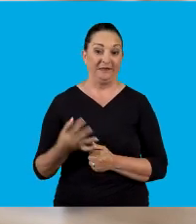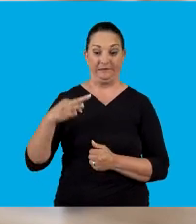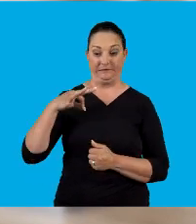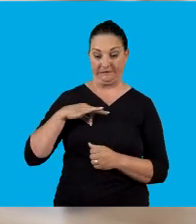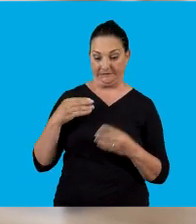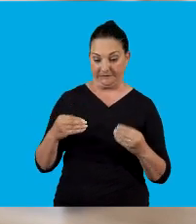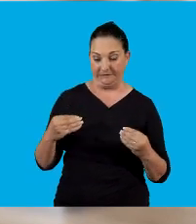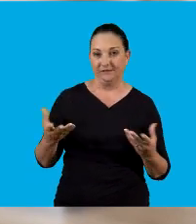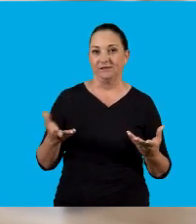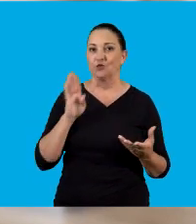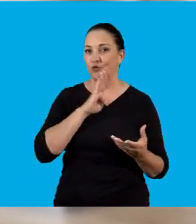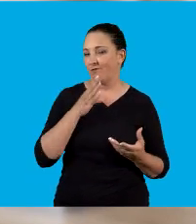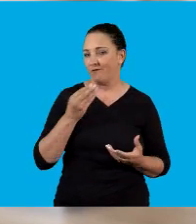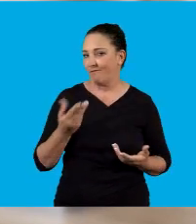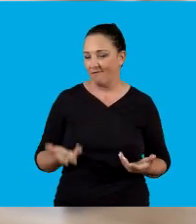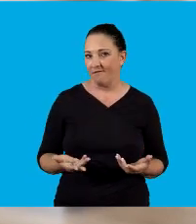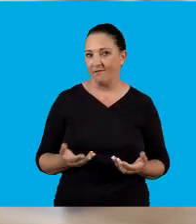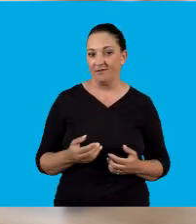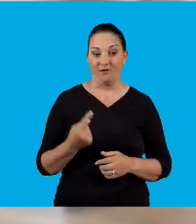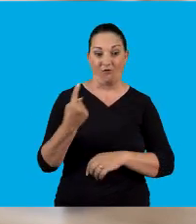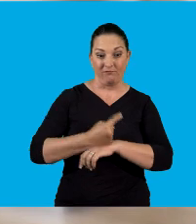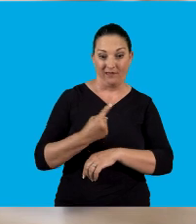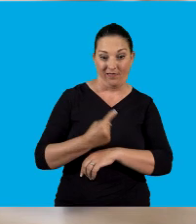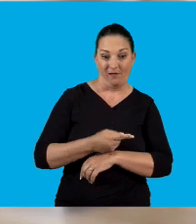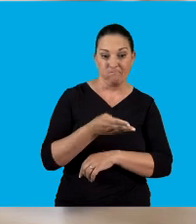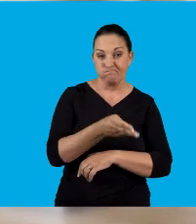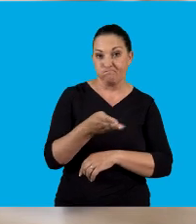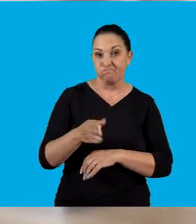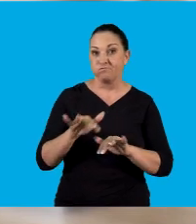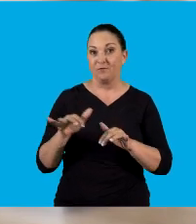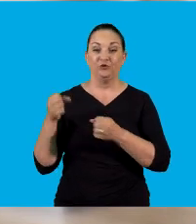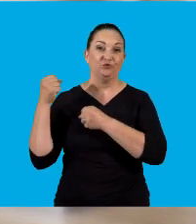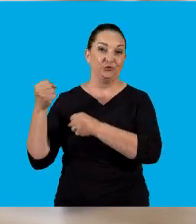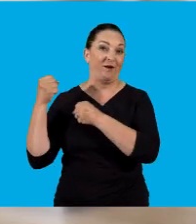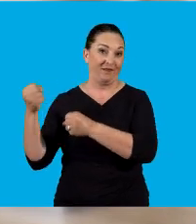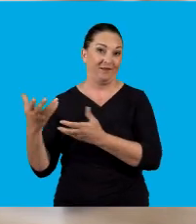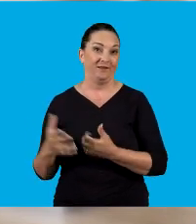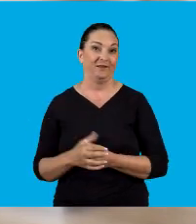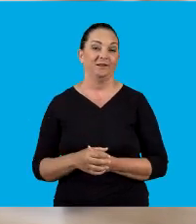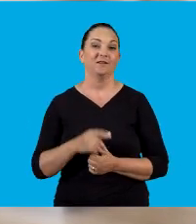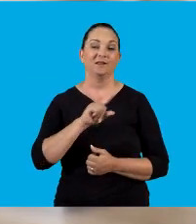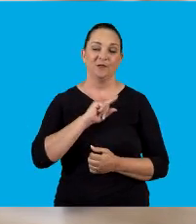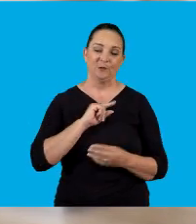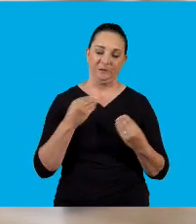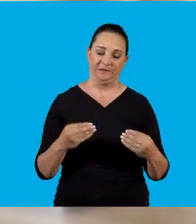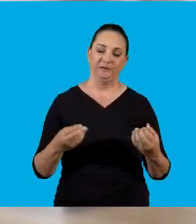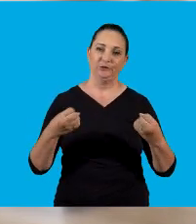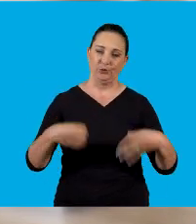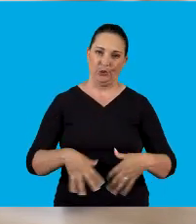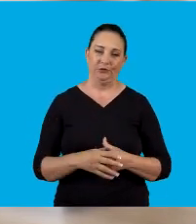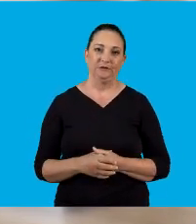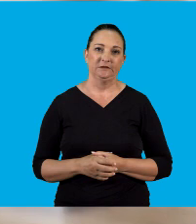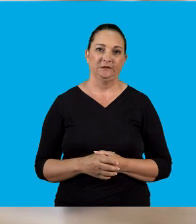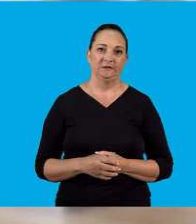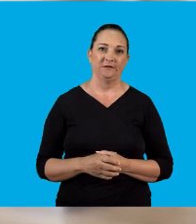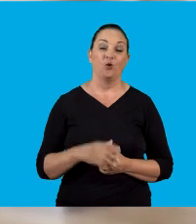problem because there's no income for the business on those particular days or on that particular day where employees are striking. So it's a loss